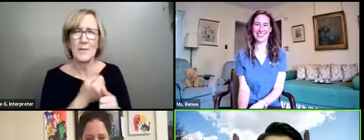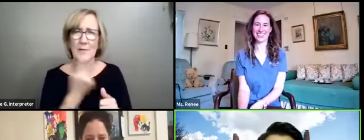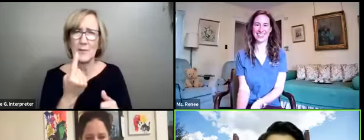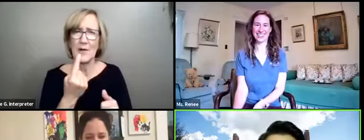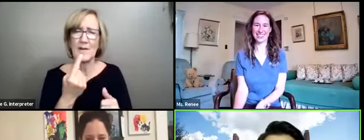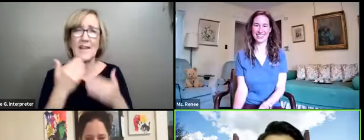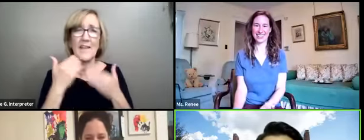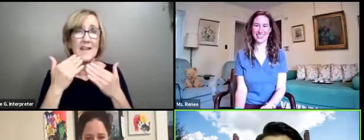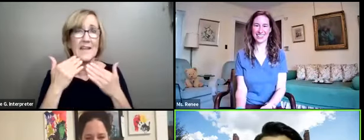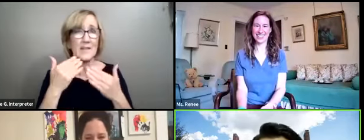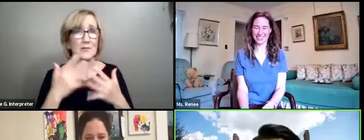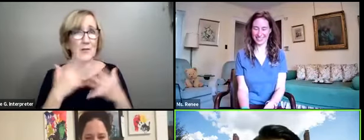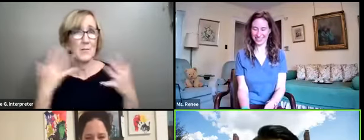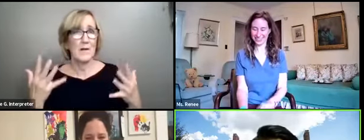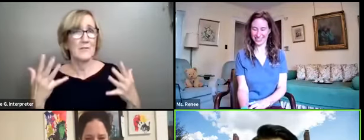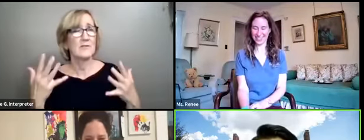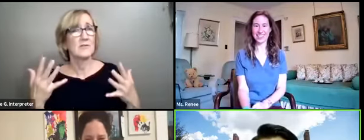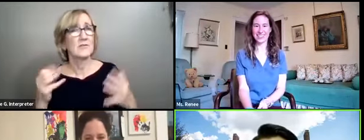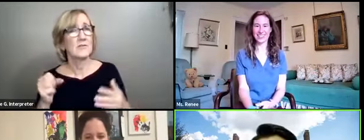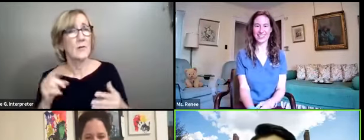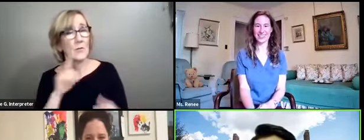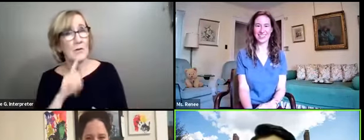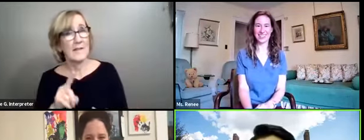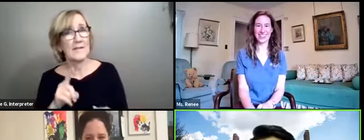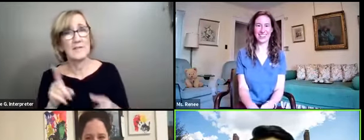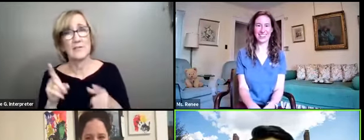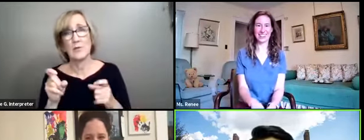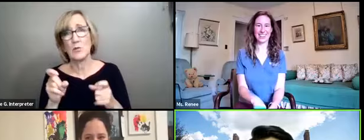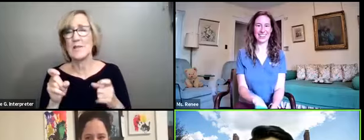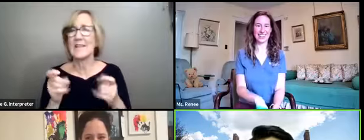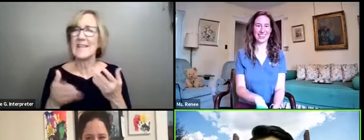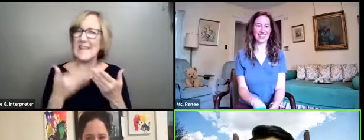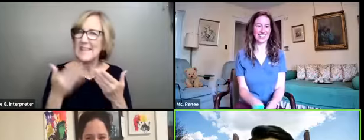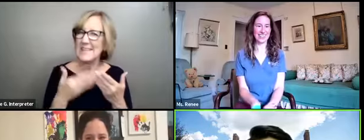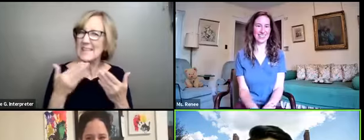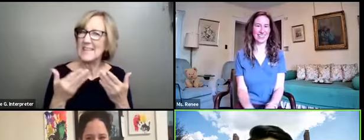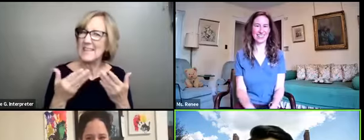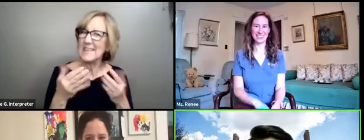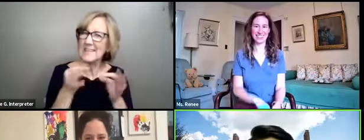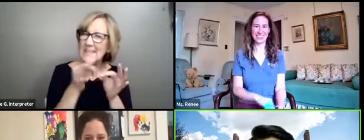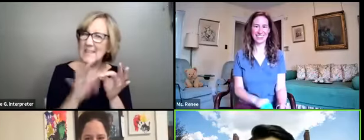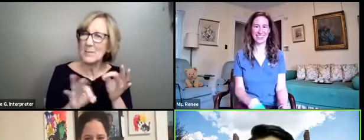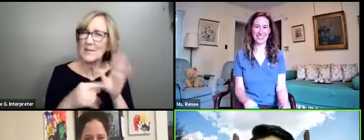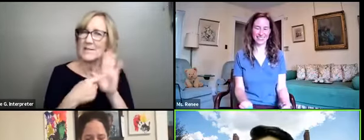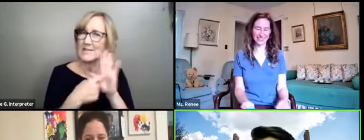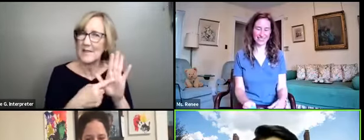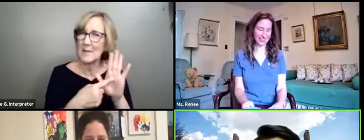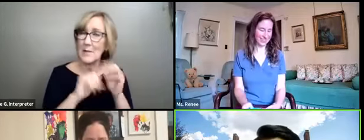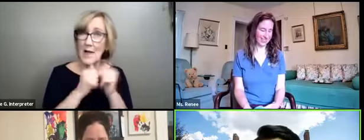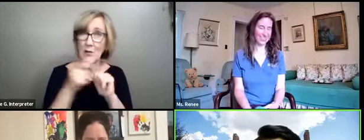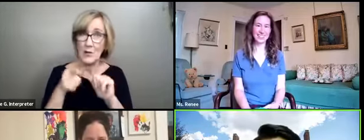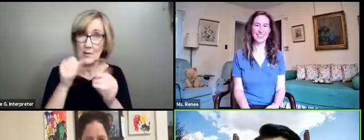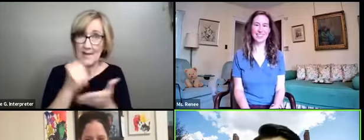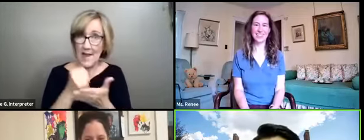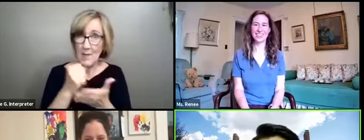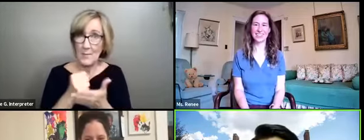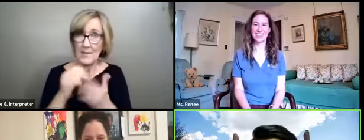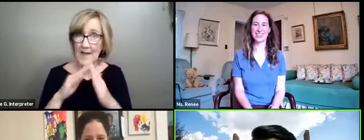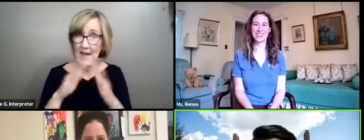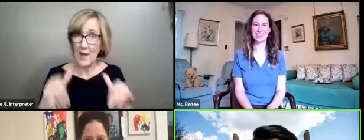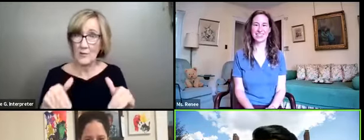much. So just really quick and easy examples as to how you can help out in your community. So Miss Renee, she did